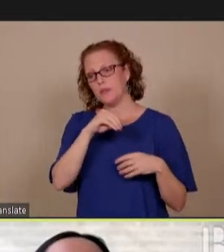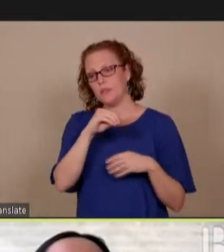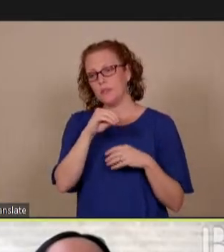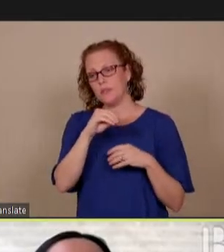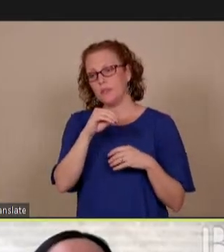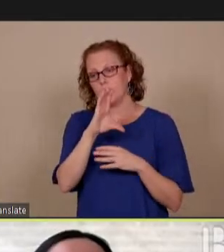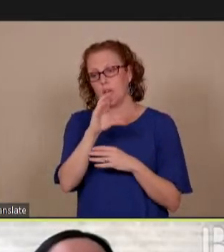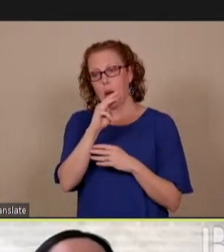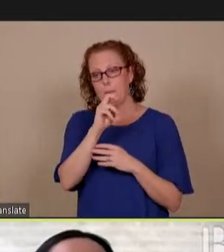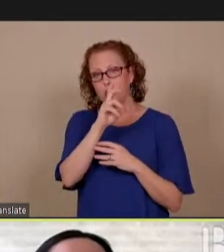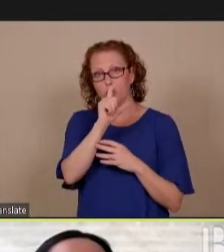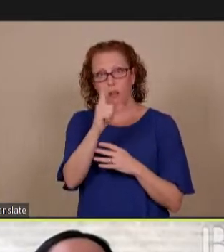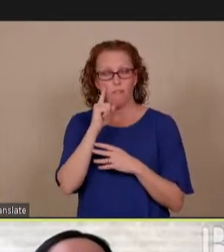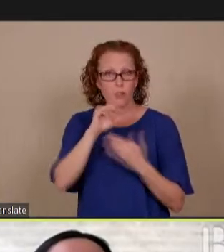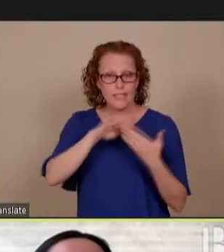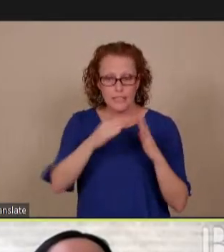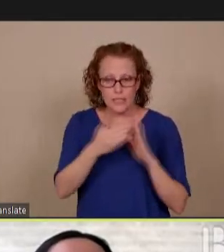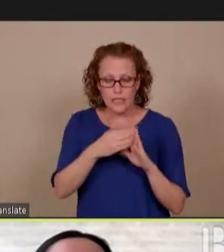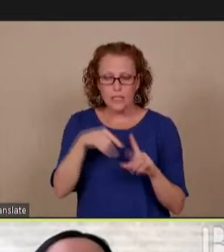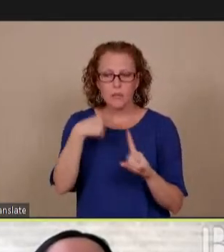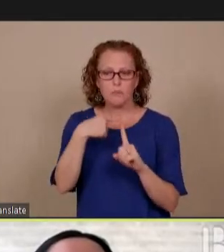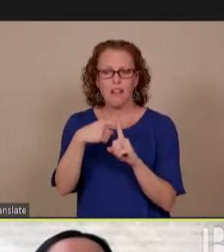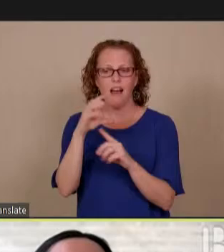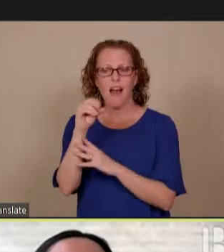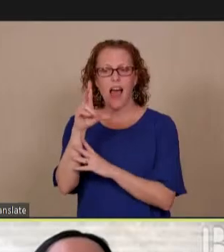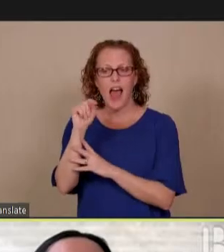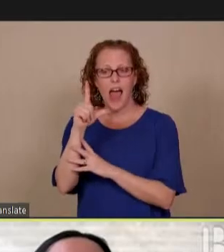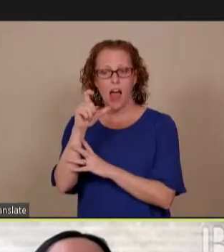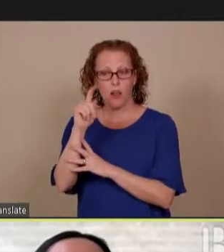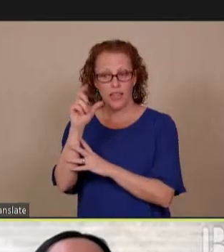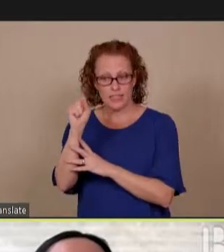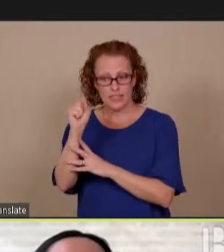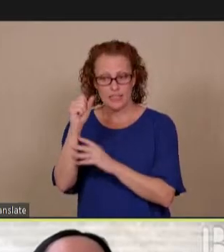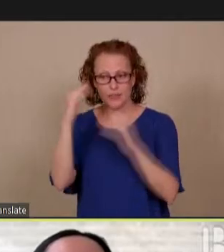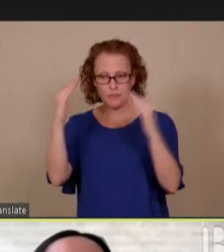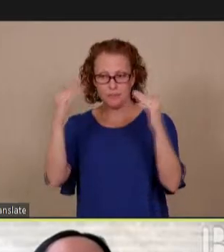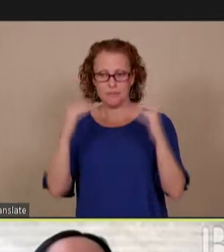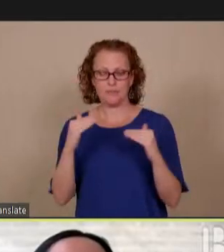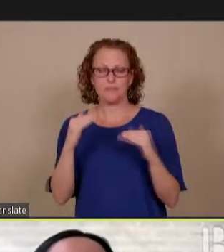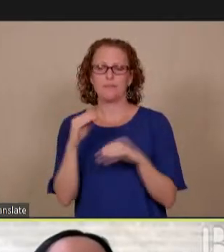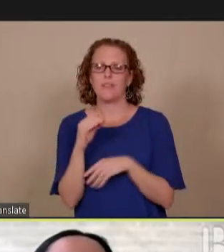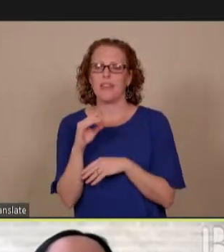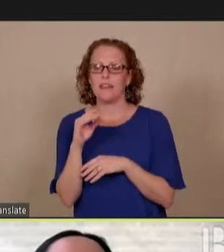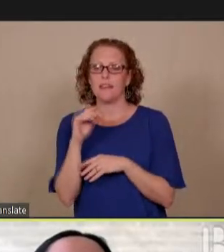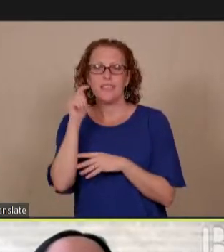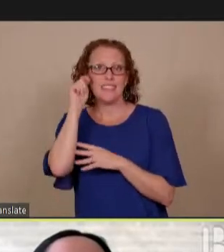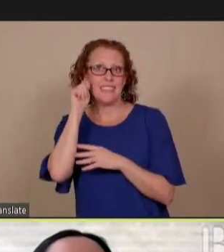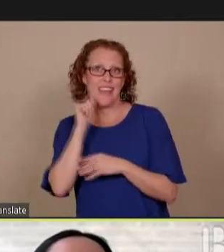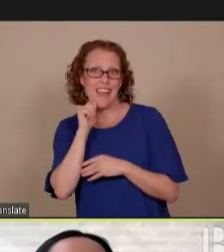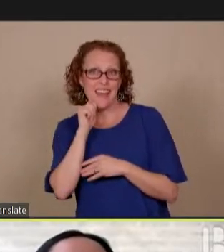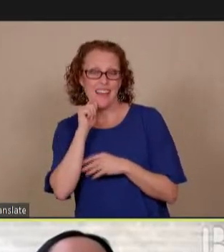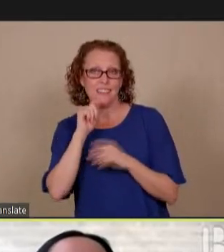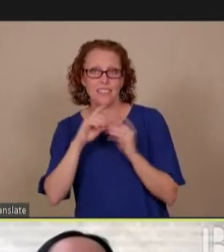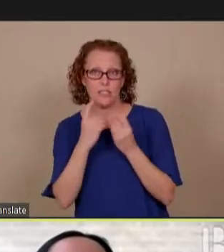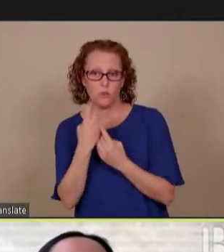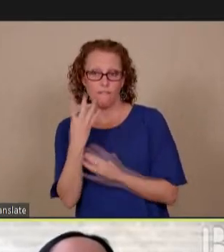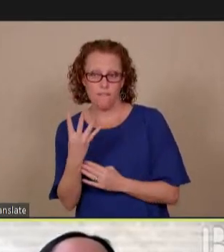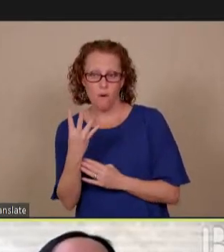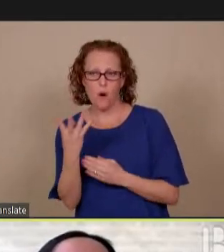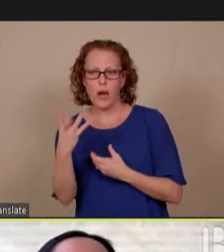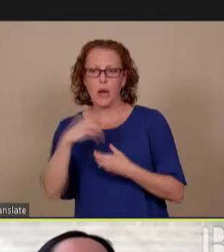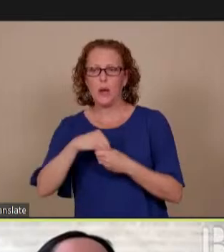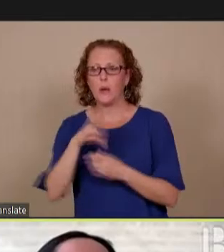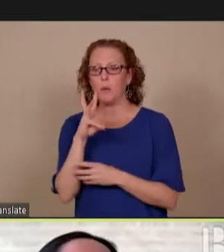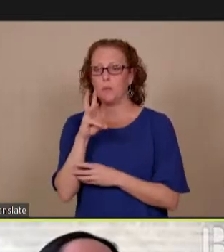4 in tan includes the Wood High School and Sierra Vista. District 5 in purple includes